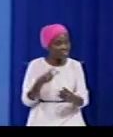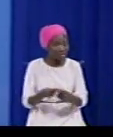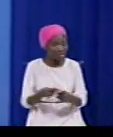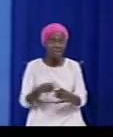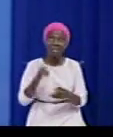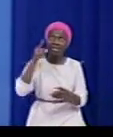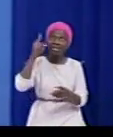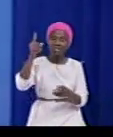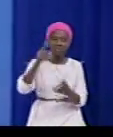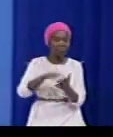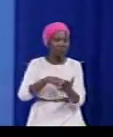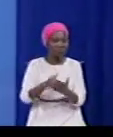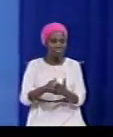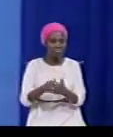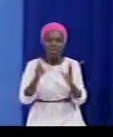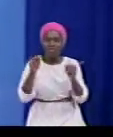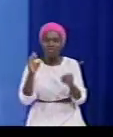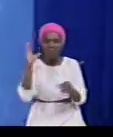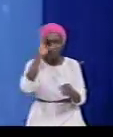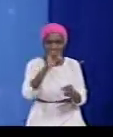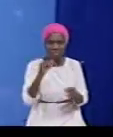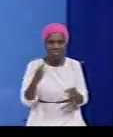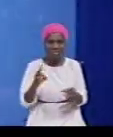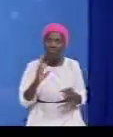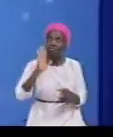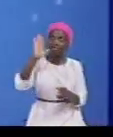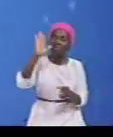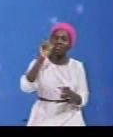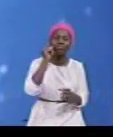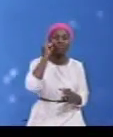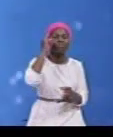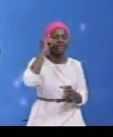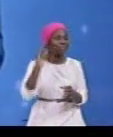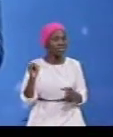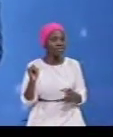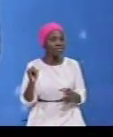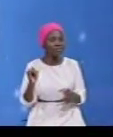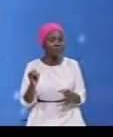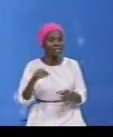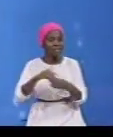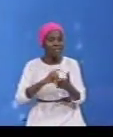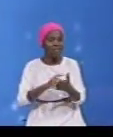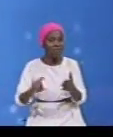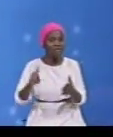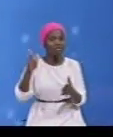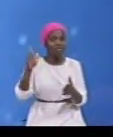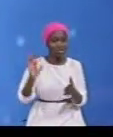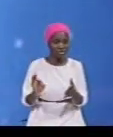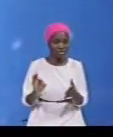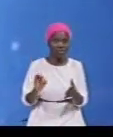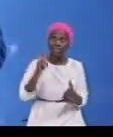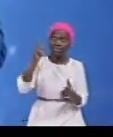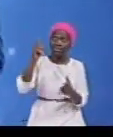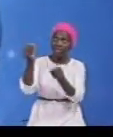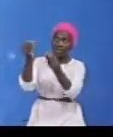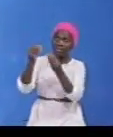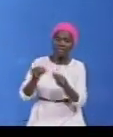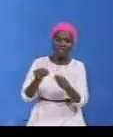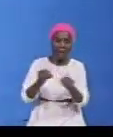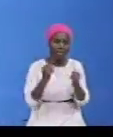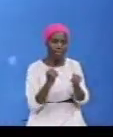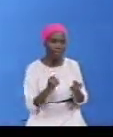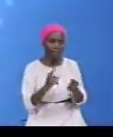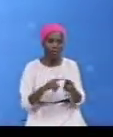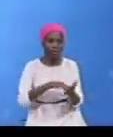of his understanding." In verse 29, it says, "He giveth power to the faint." If